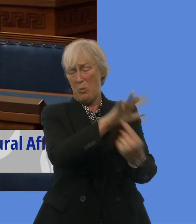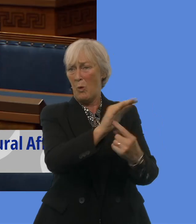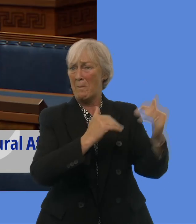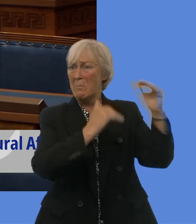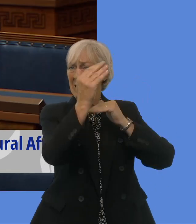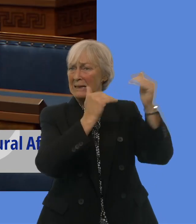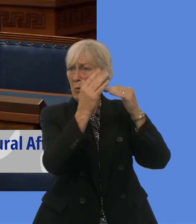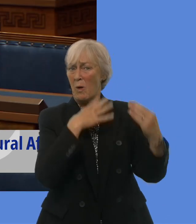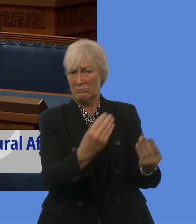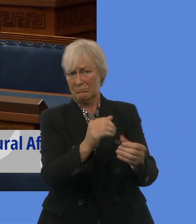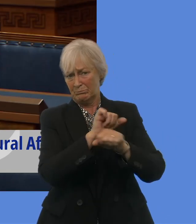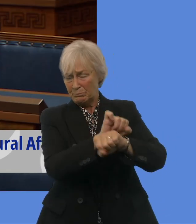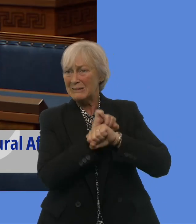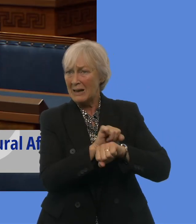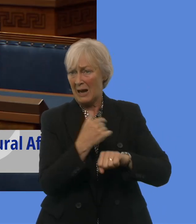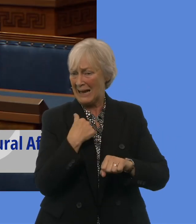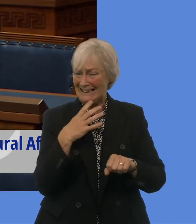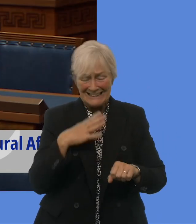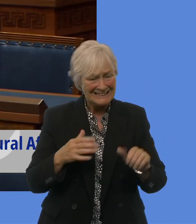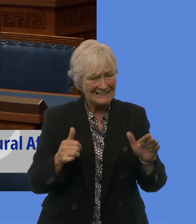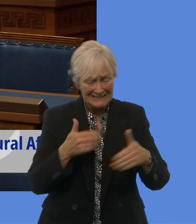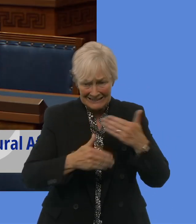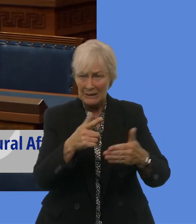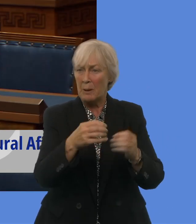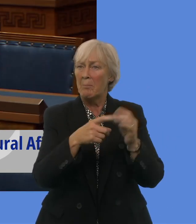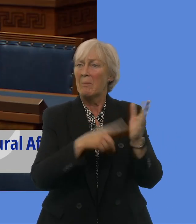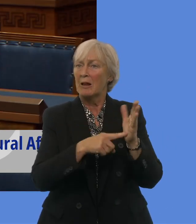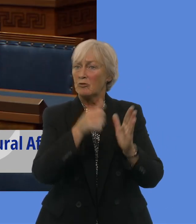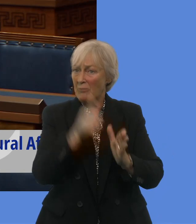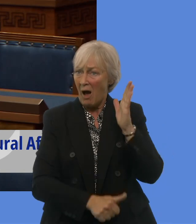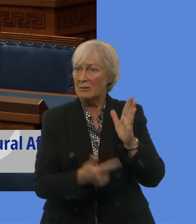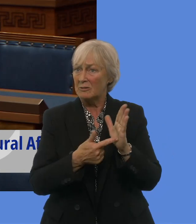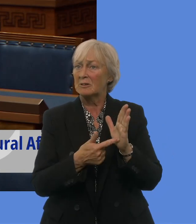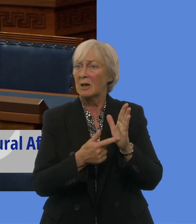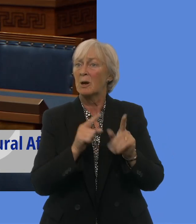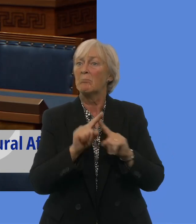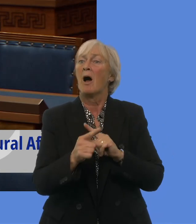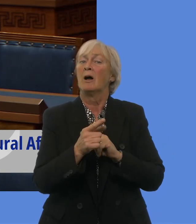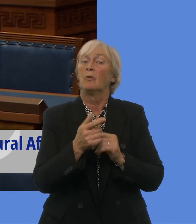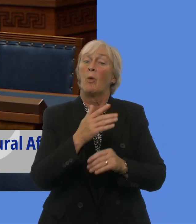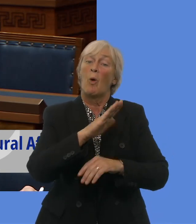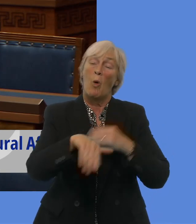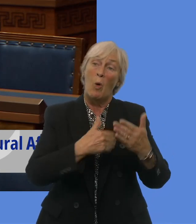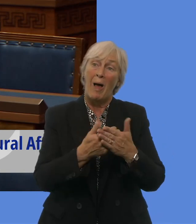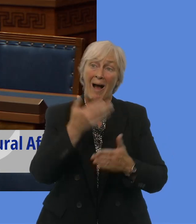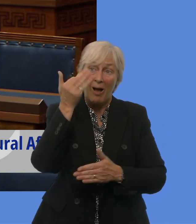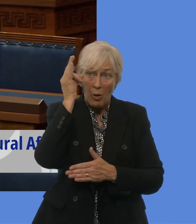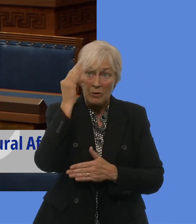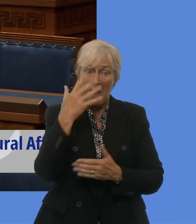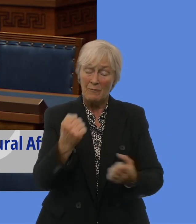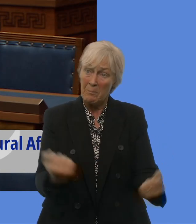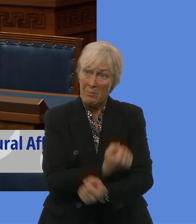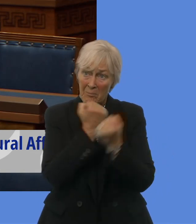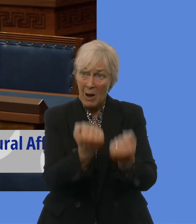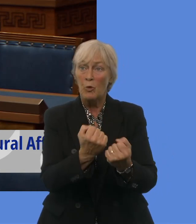I will continue to work with my executive colleagues to get this bill onto the floor of the Assembly. But also there's a role of district councils, because district councils already have powers around